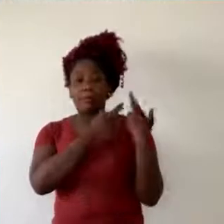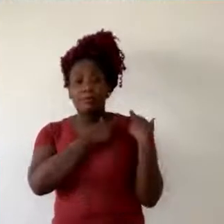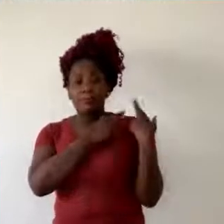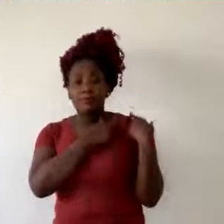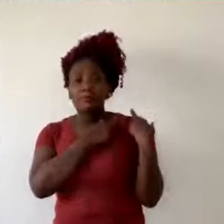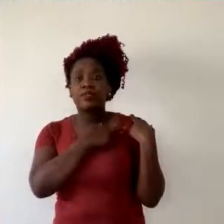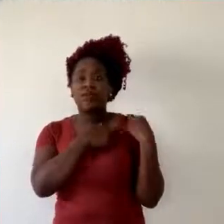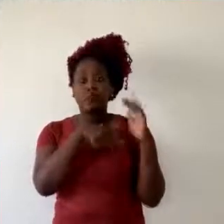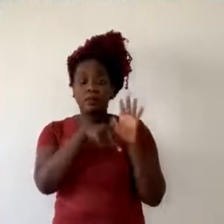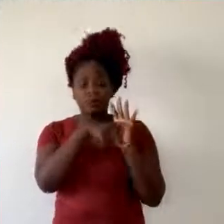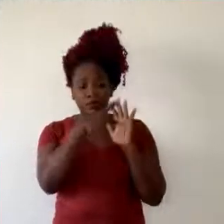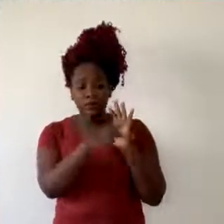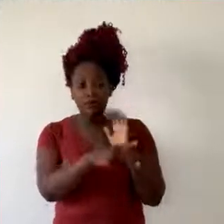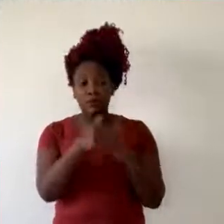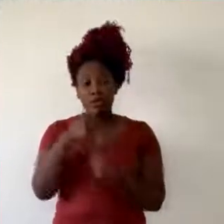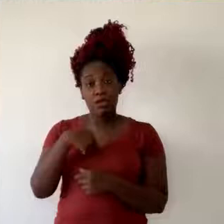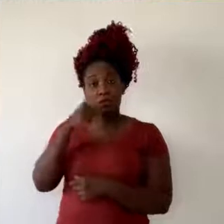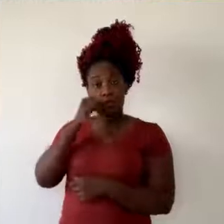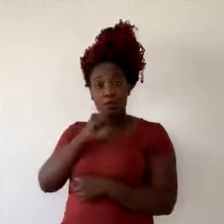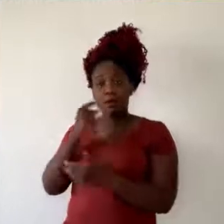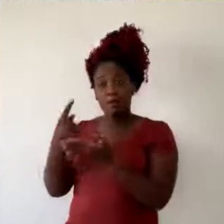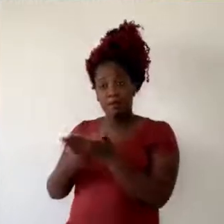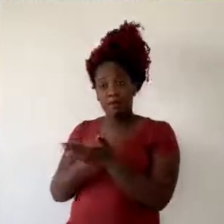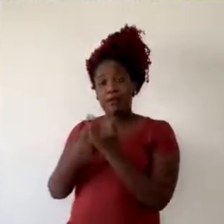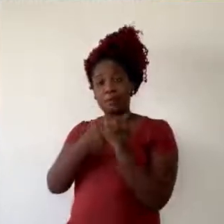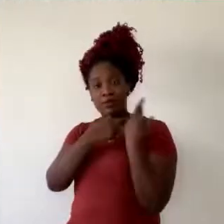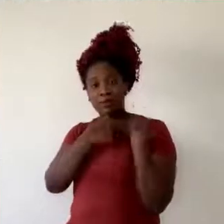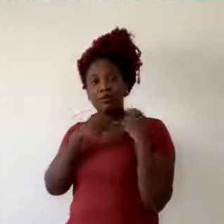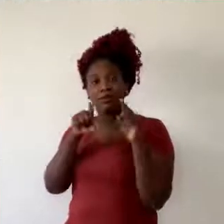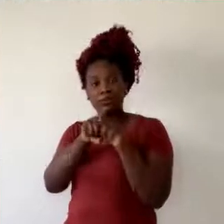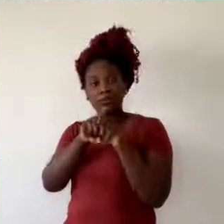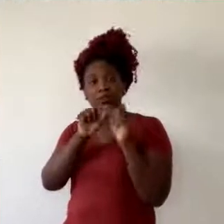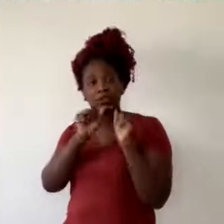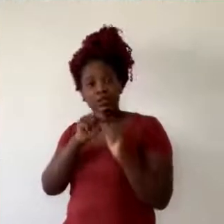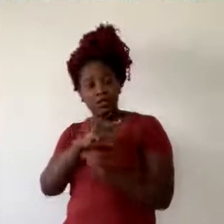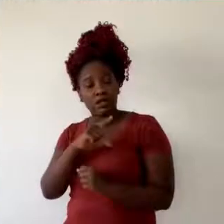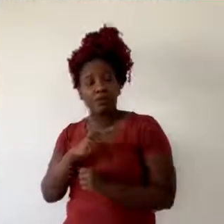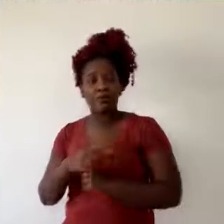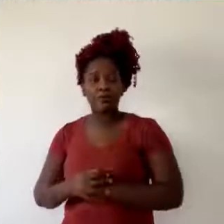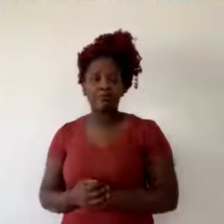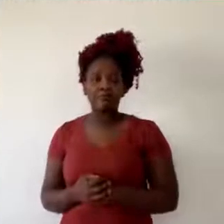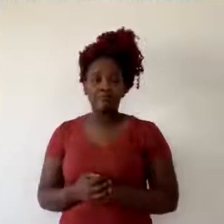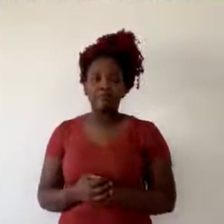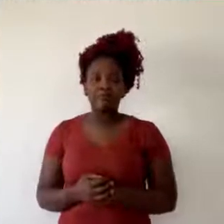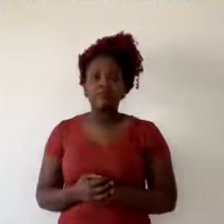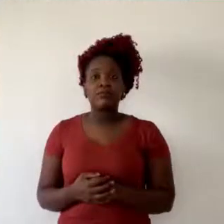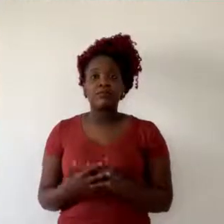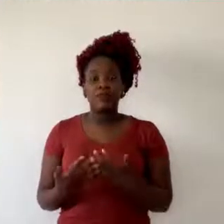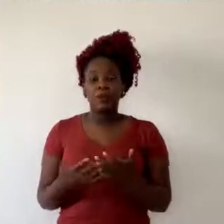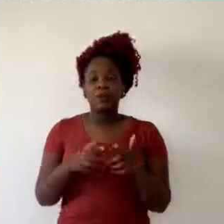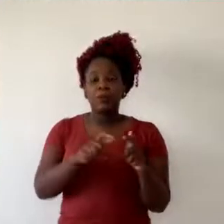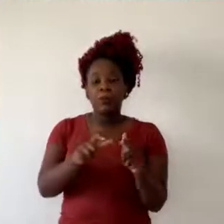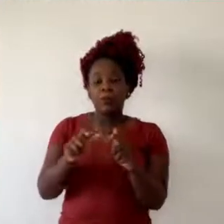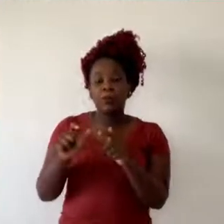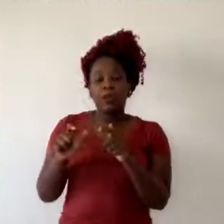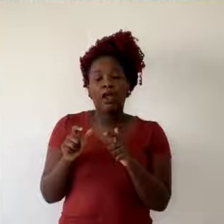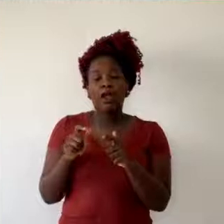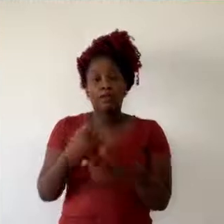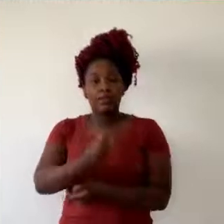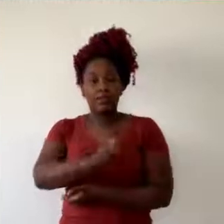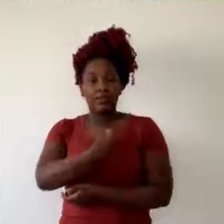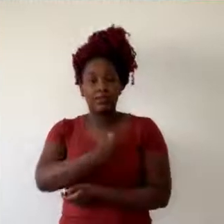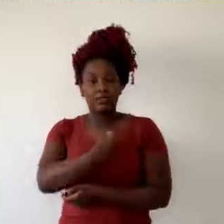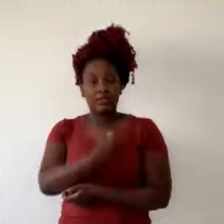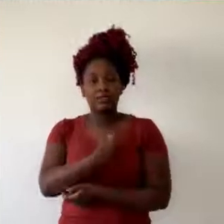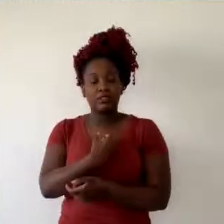you also have your responsibilities. As a white woman, I have my responsibilities. All these places where we